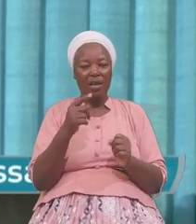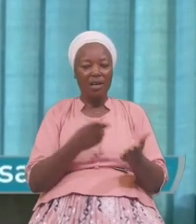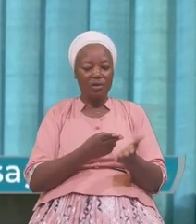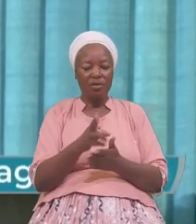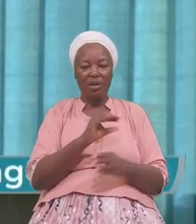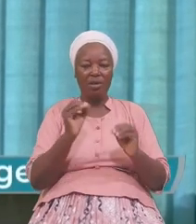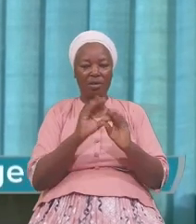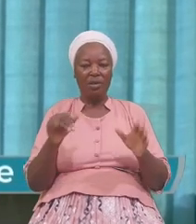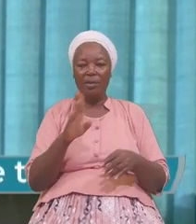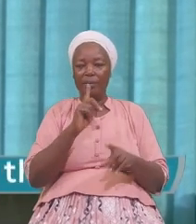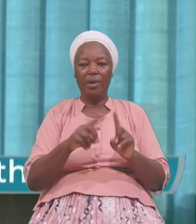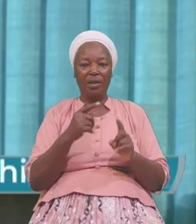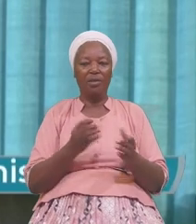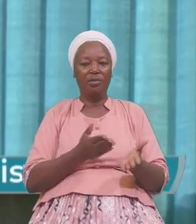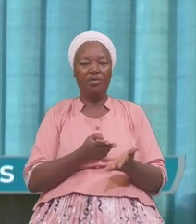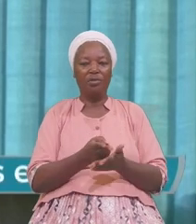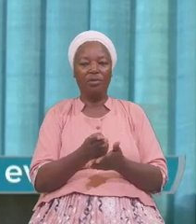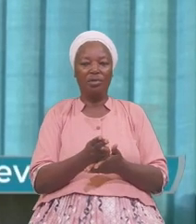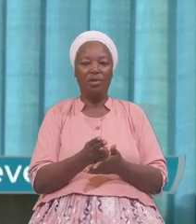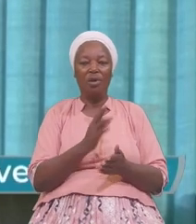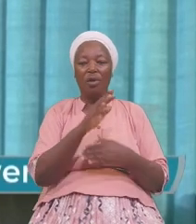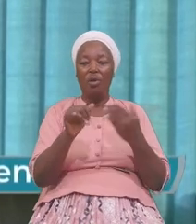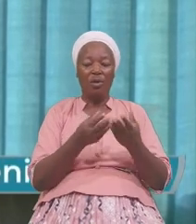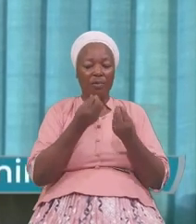All the information you'll be supplying, all the details.